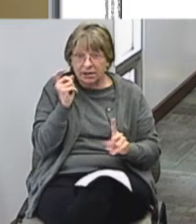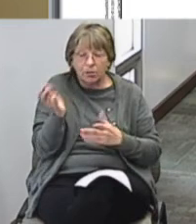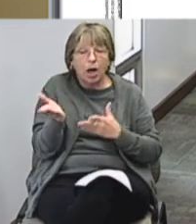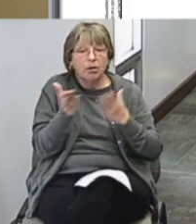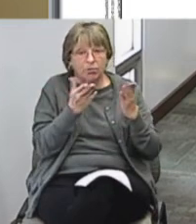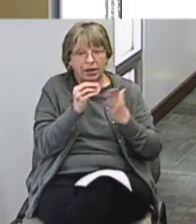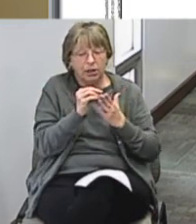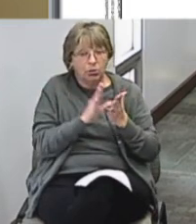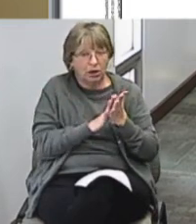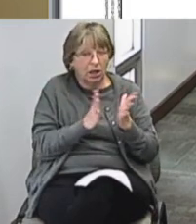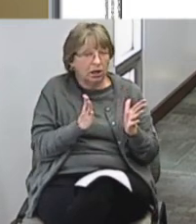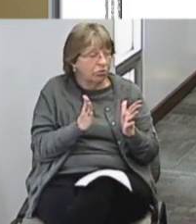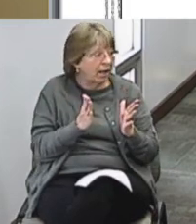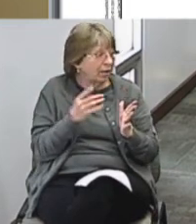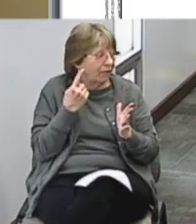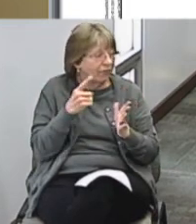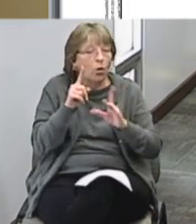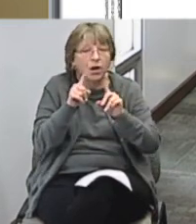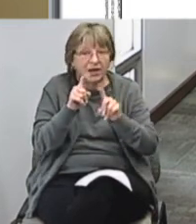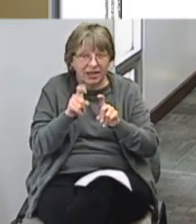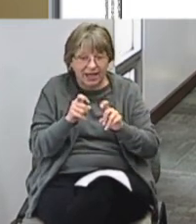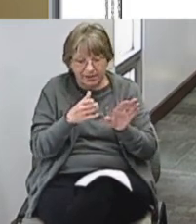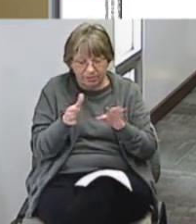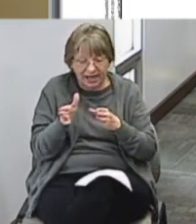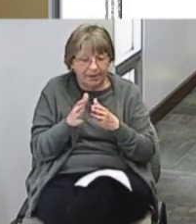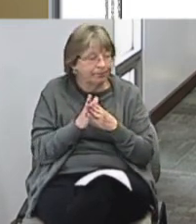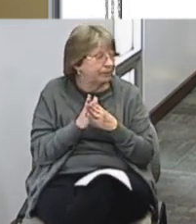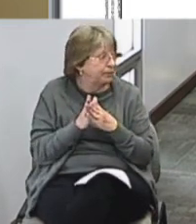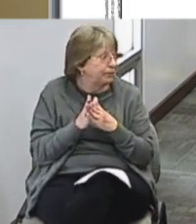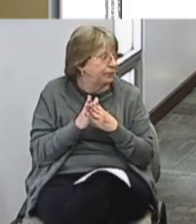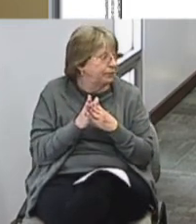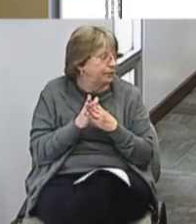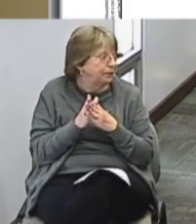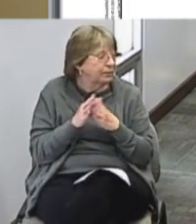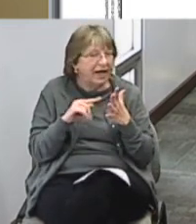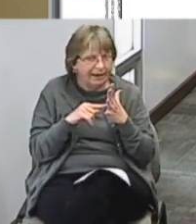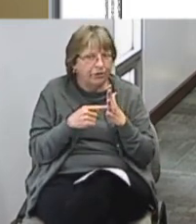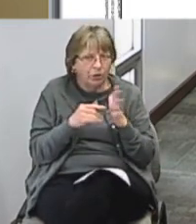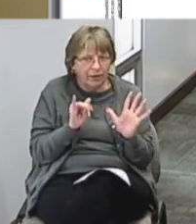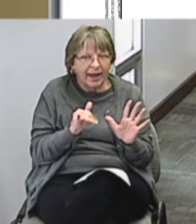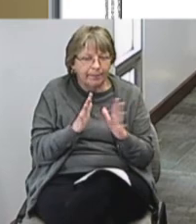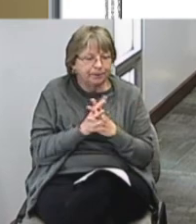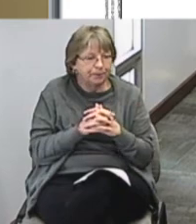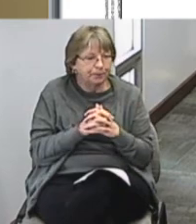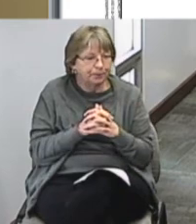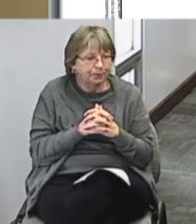a contract for the test plan and the implementation of